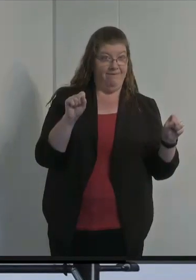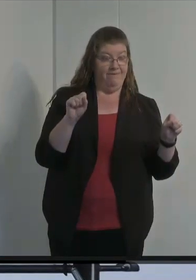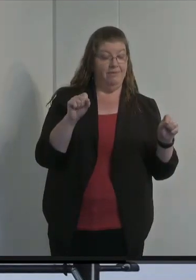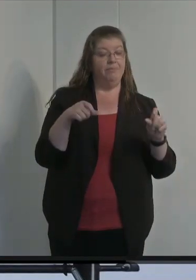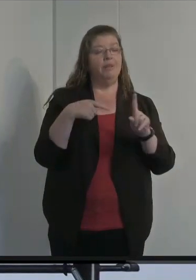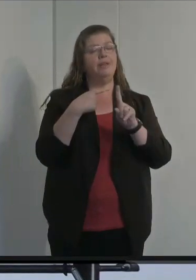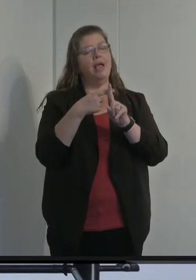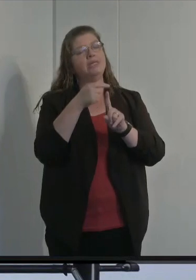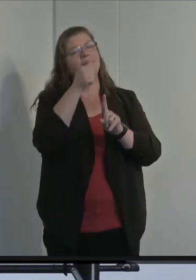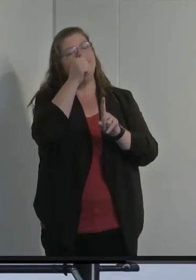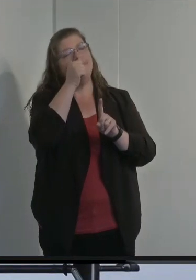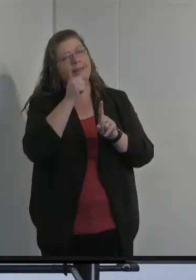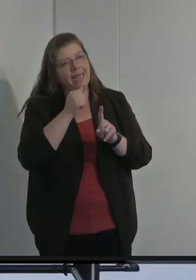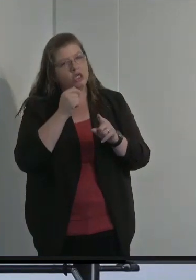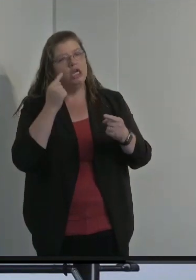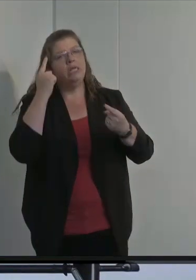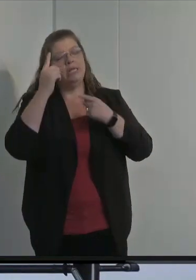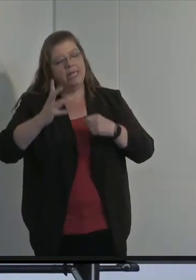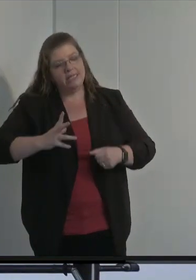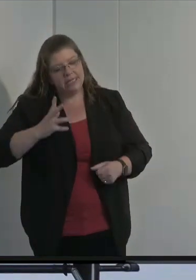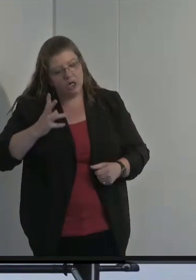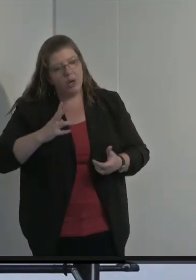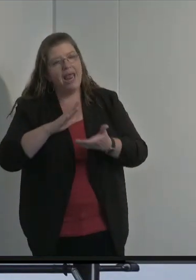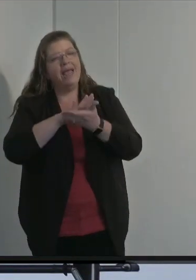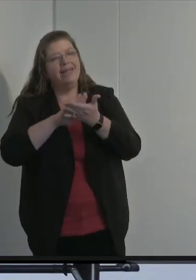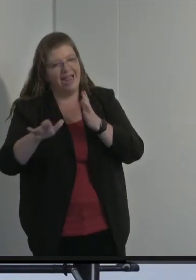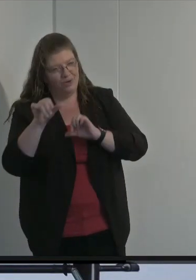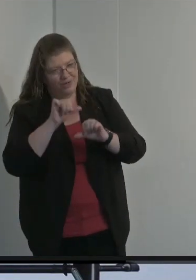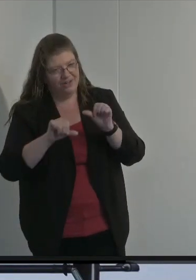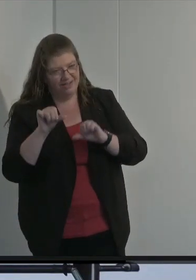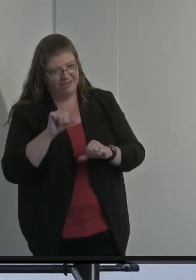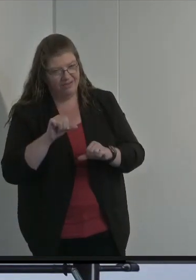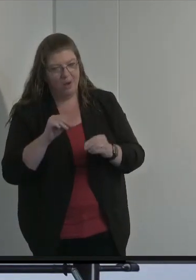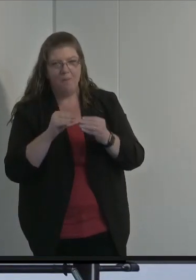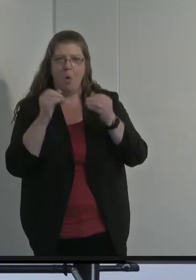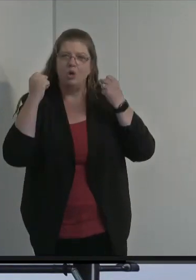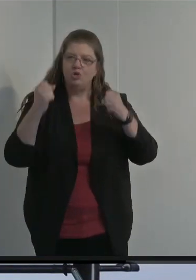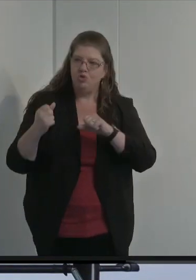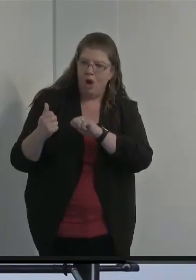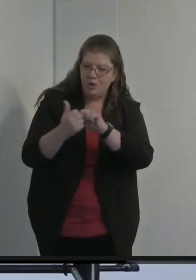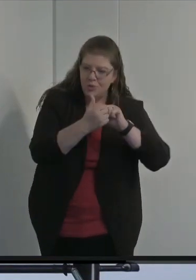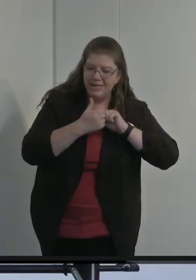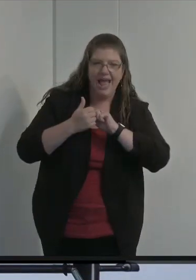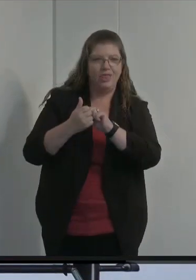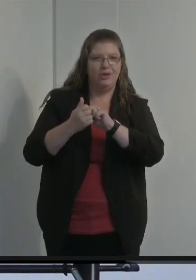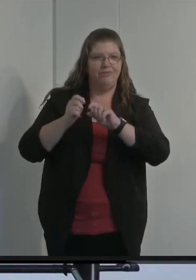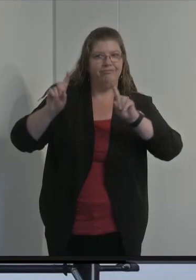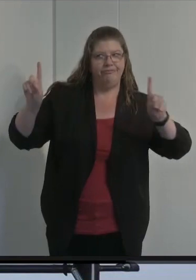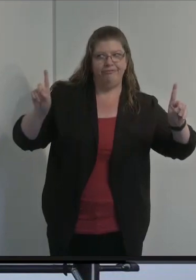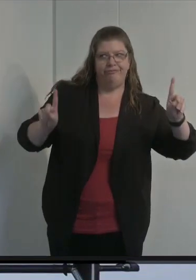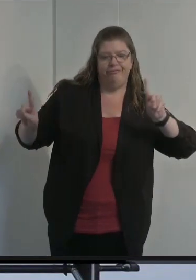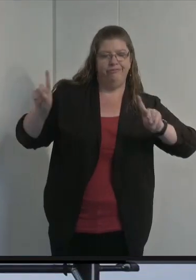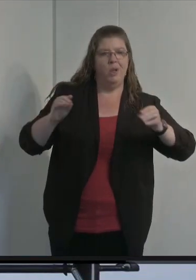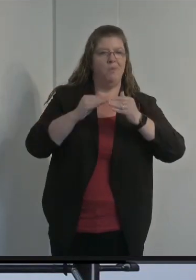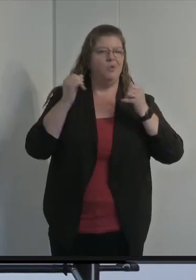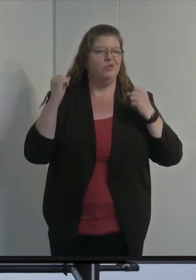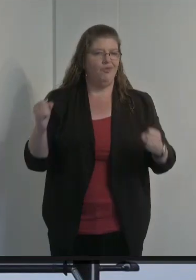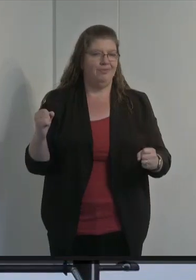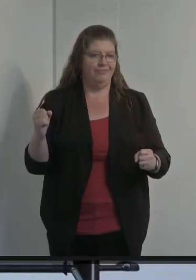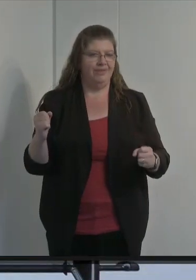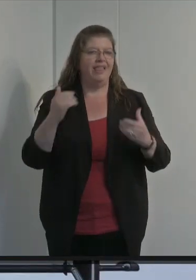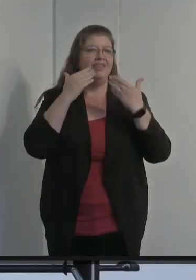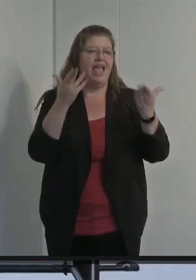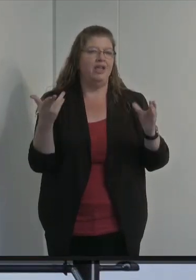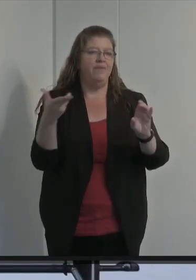being patient, considerate, and kind to each other. We are stronger together, safely apart. Thank you for joining us today.